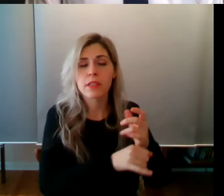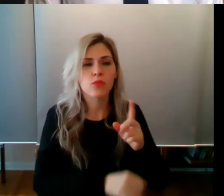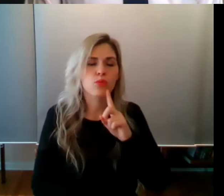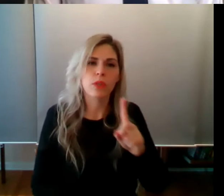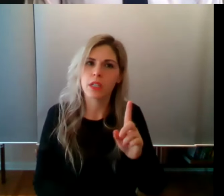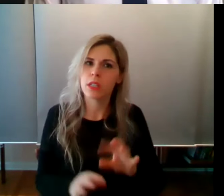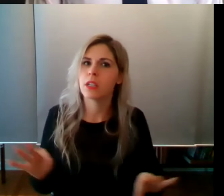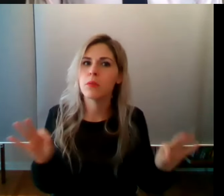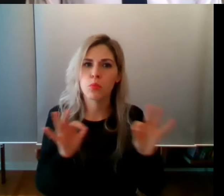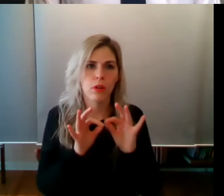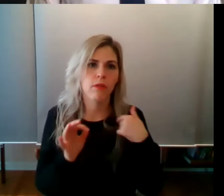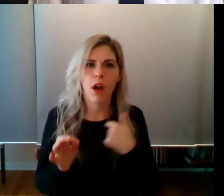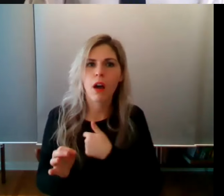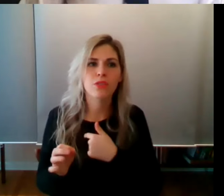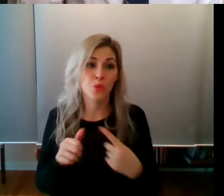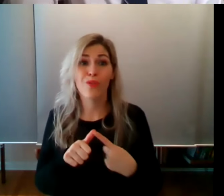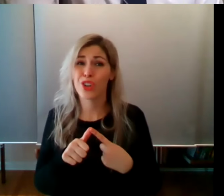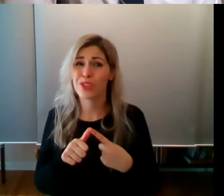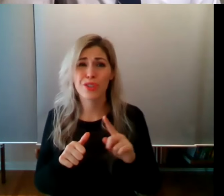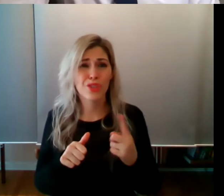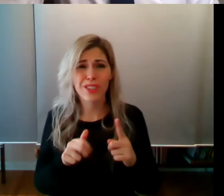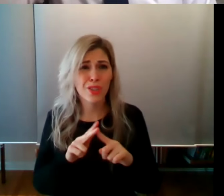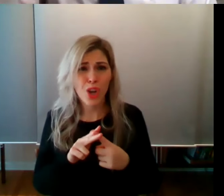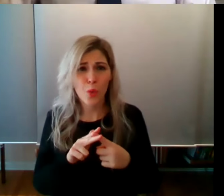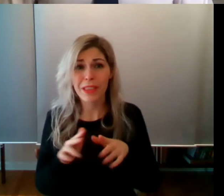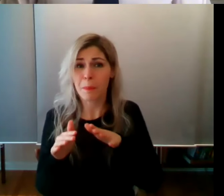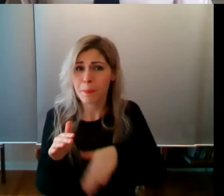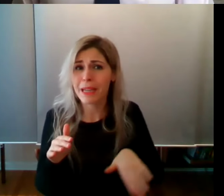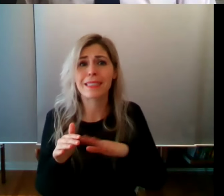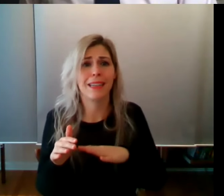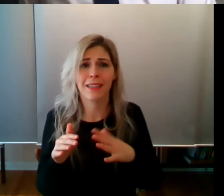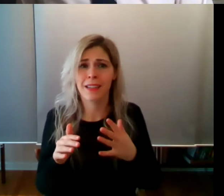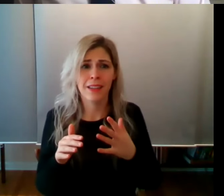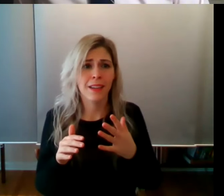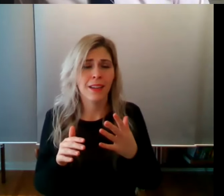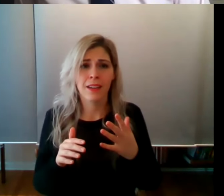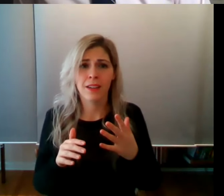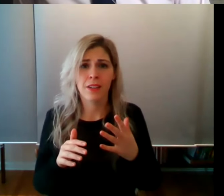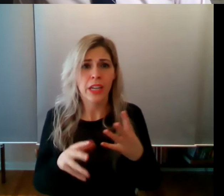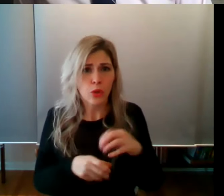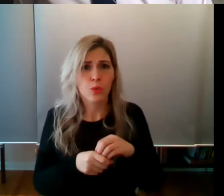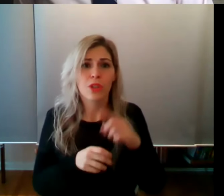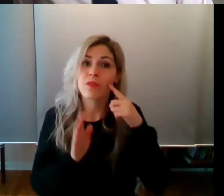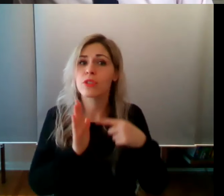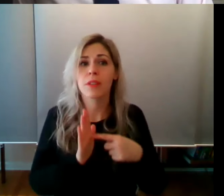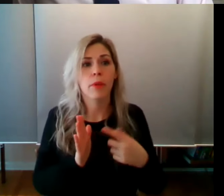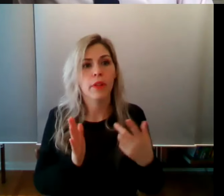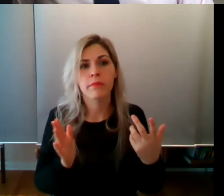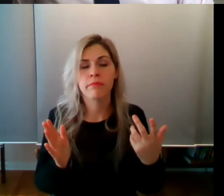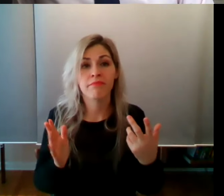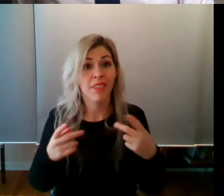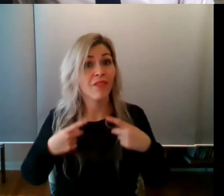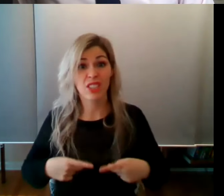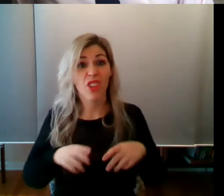important for us to at least start with like the most basic and fundamental levels of inclusion, which includes like